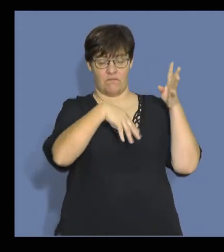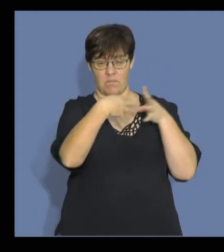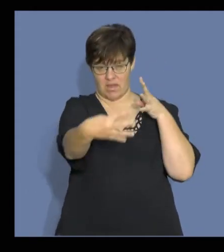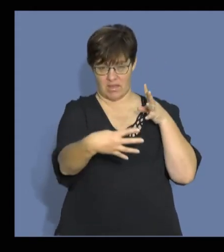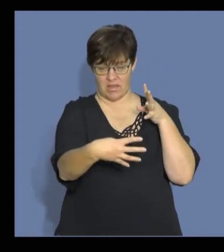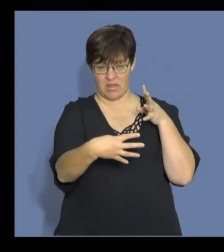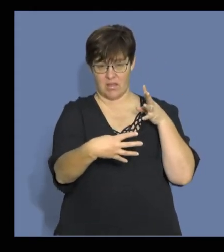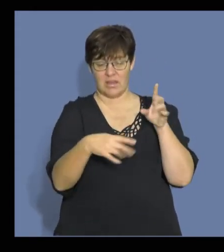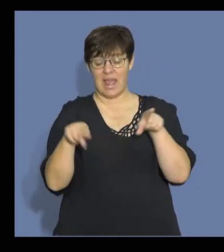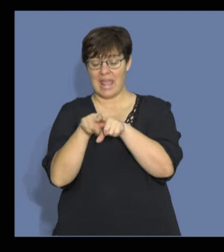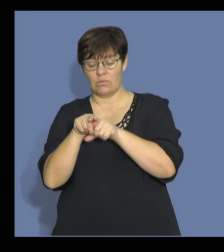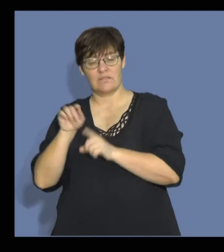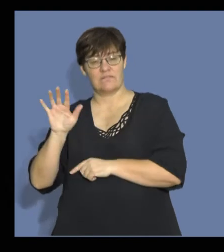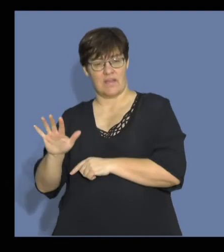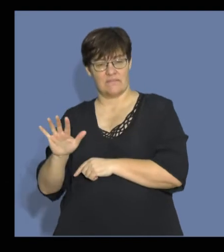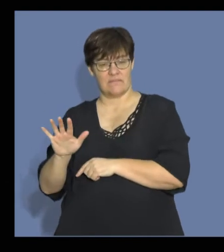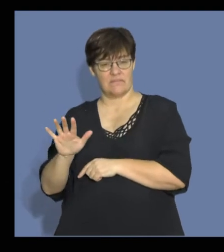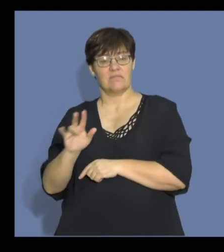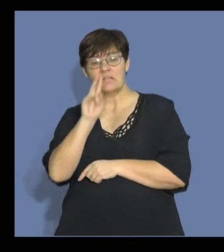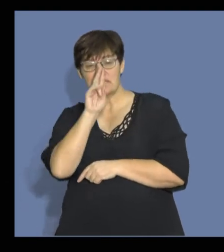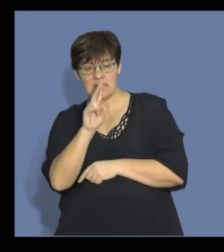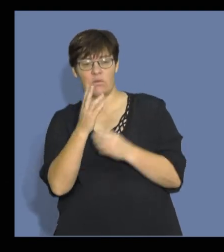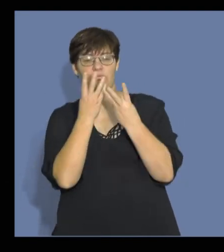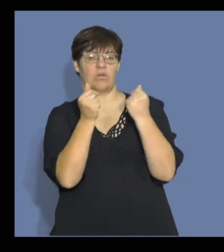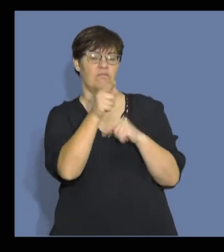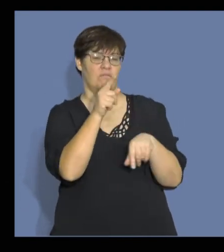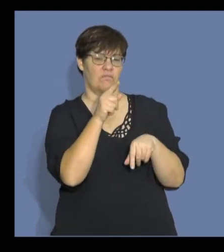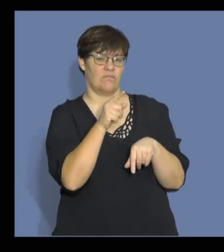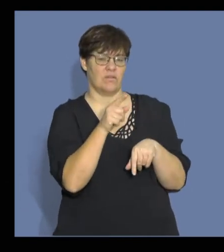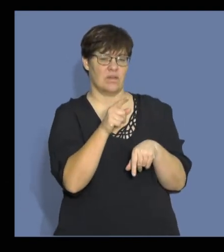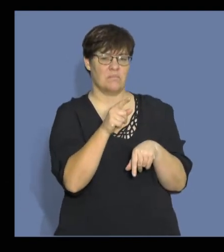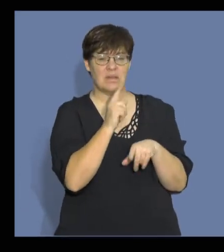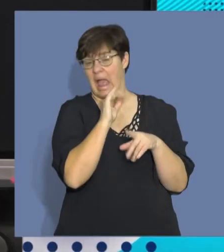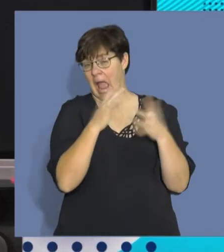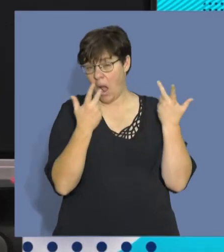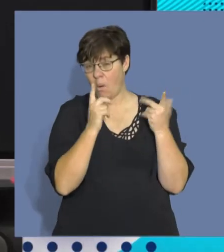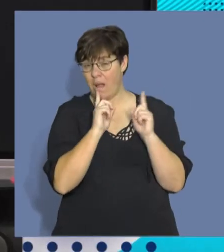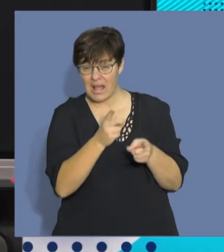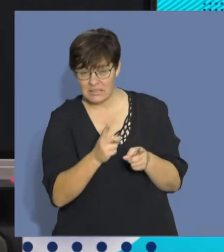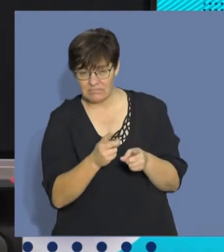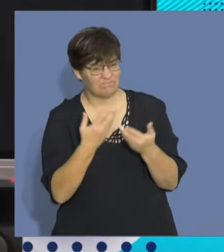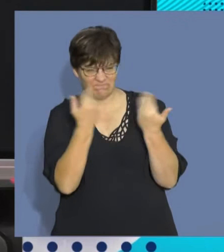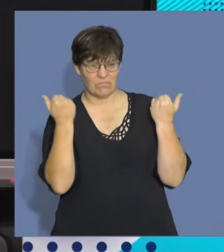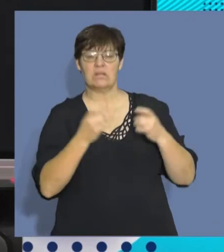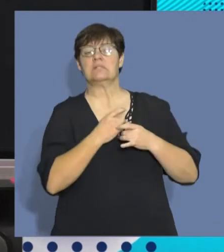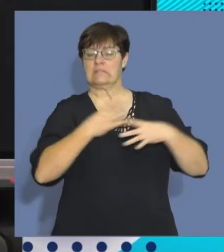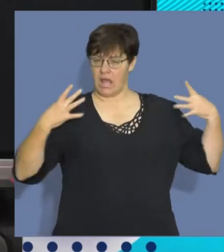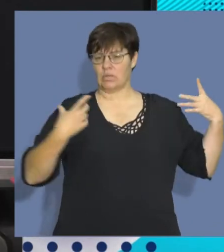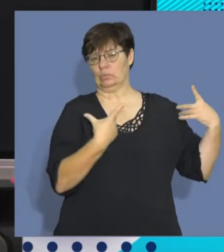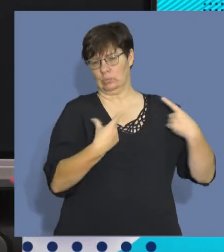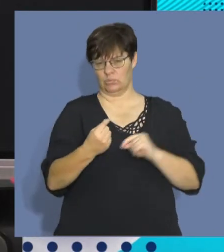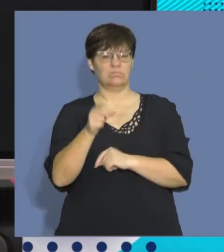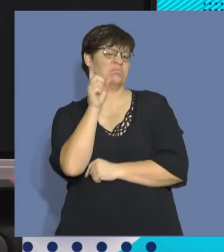formula, put it equal to 5, and somehow try solve that equation. Again, I don't know quite where that's going, but let's just